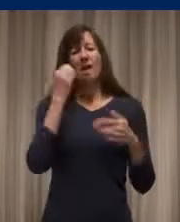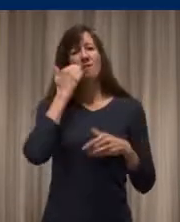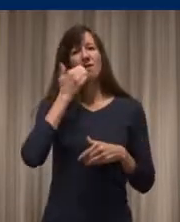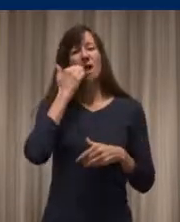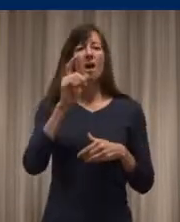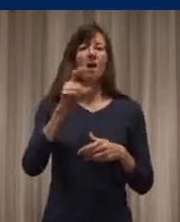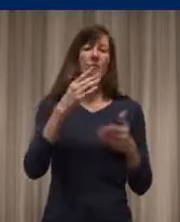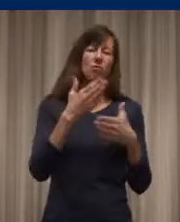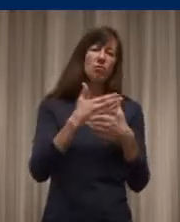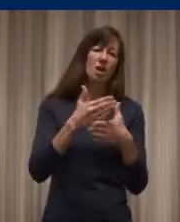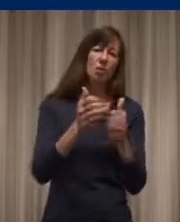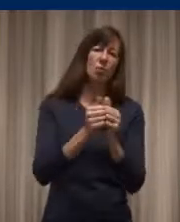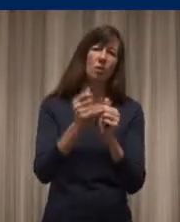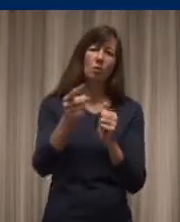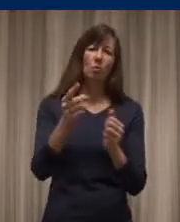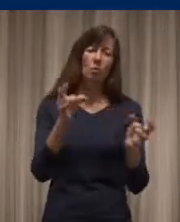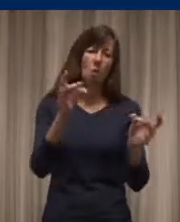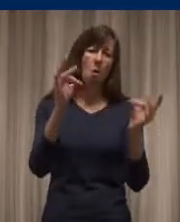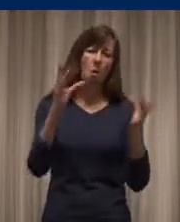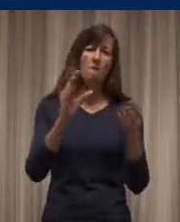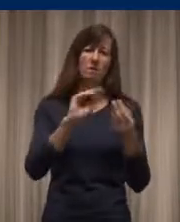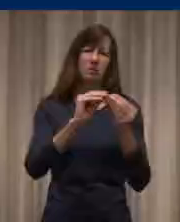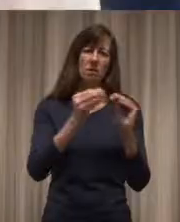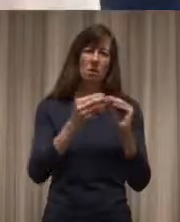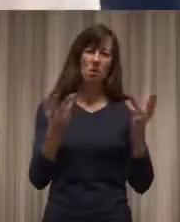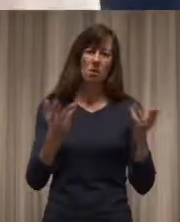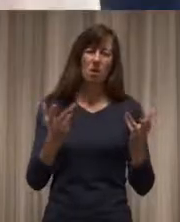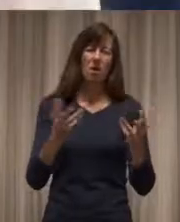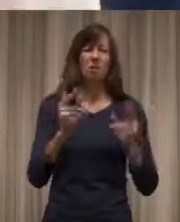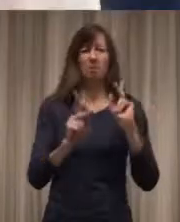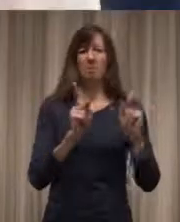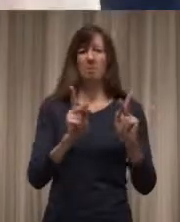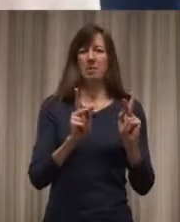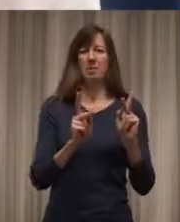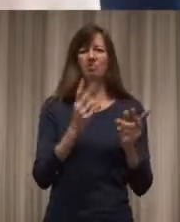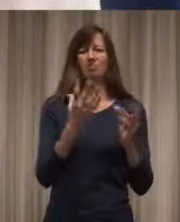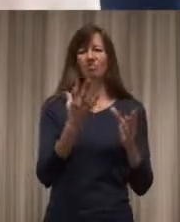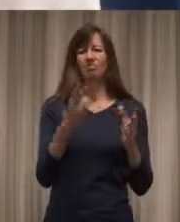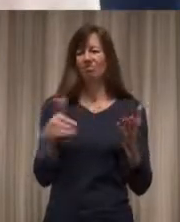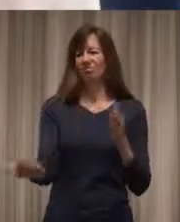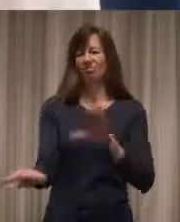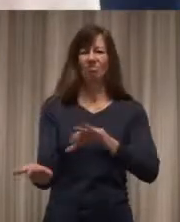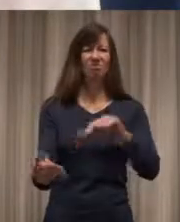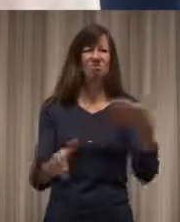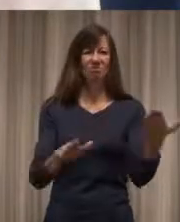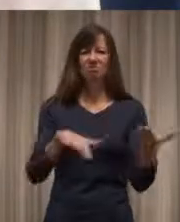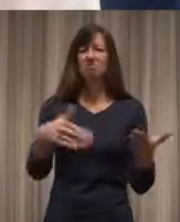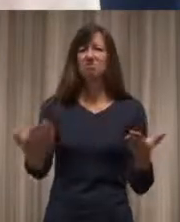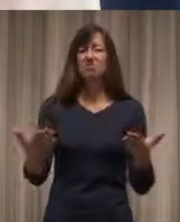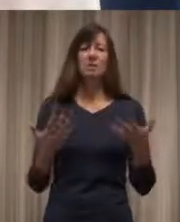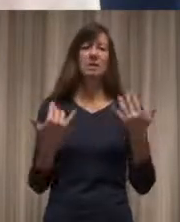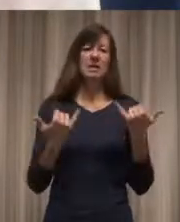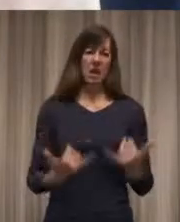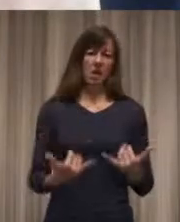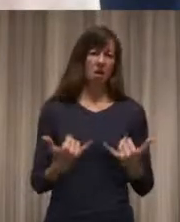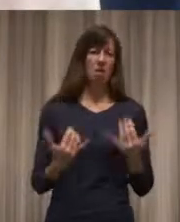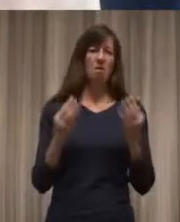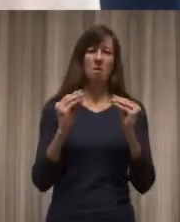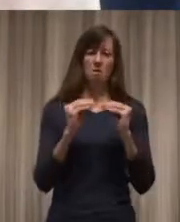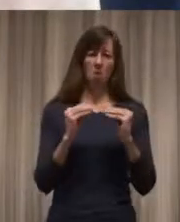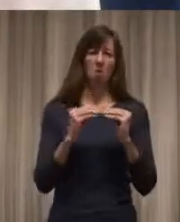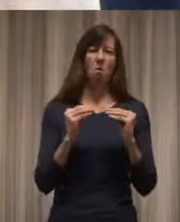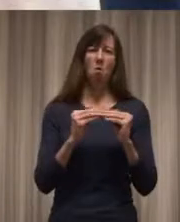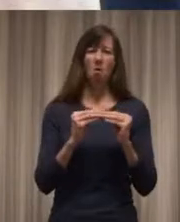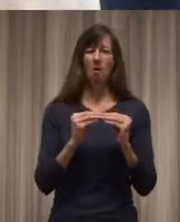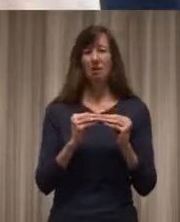you all is that we are still losing people now nearly every day, if not more, one